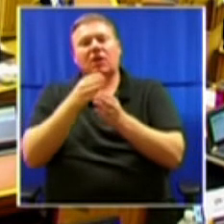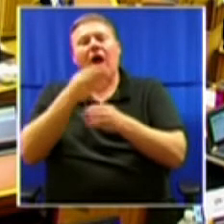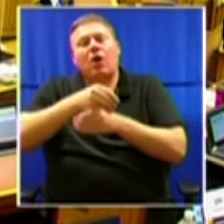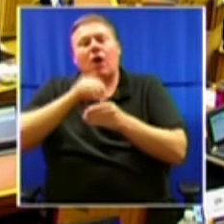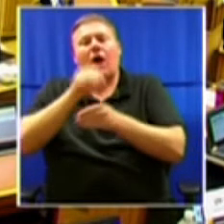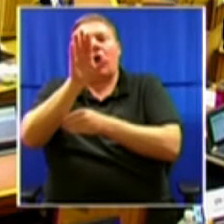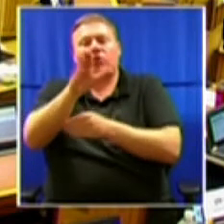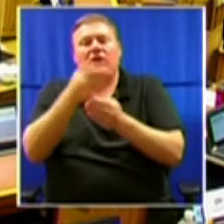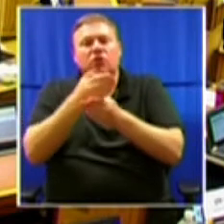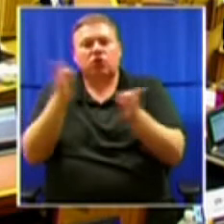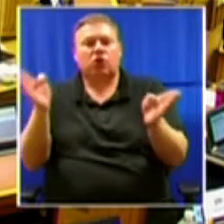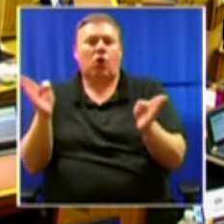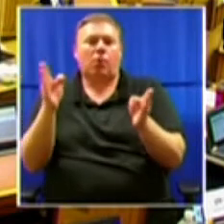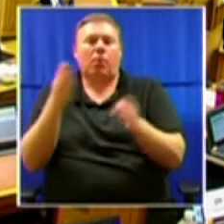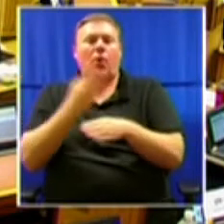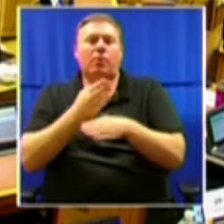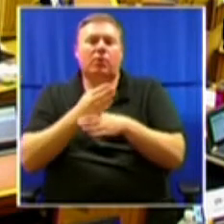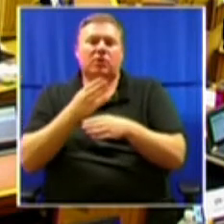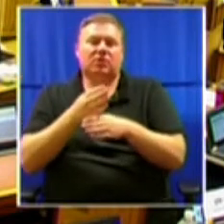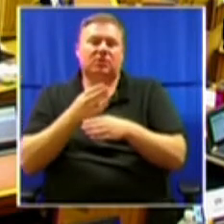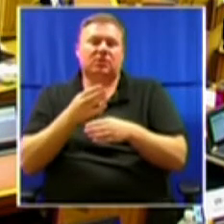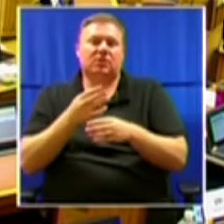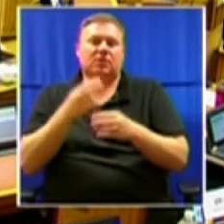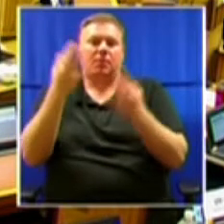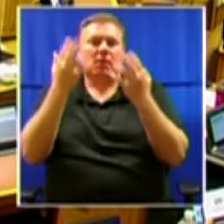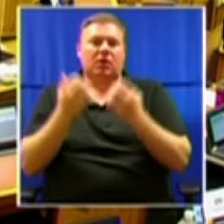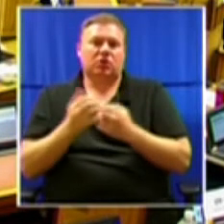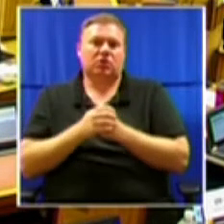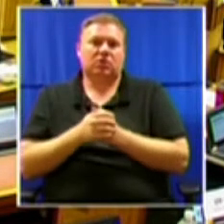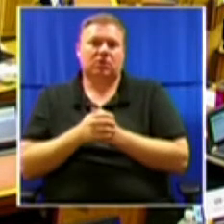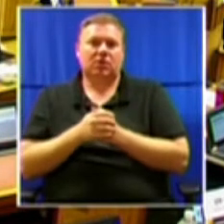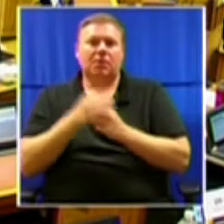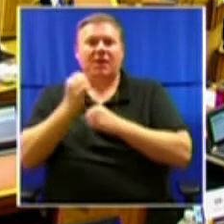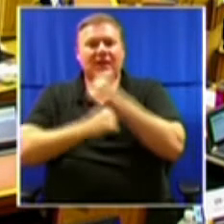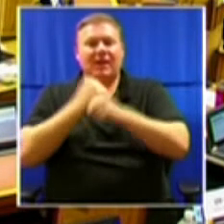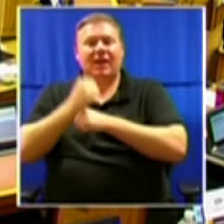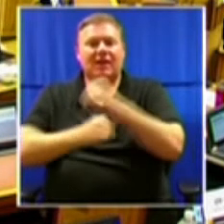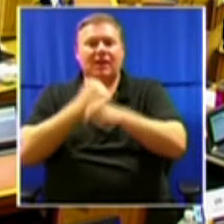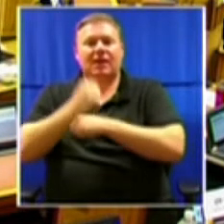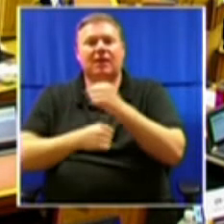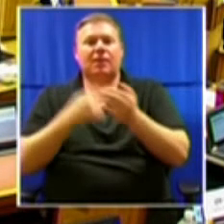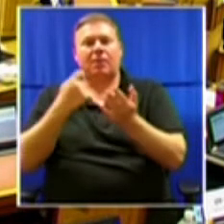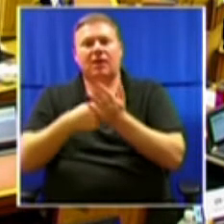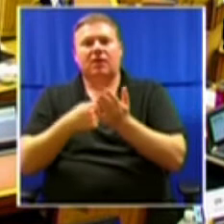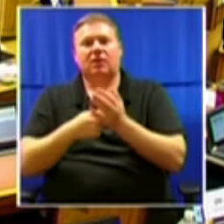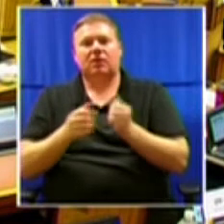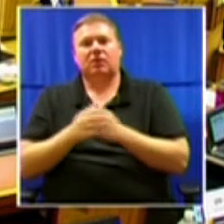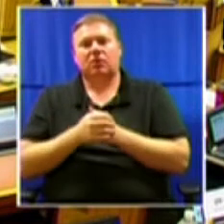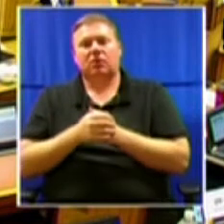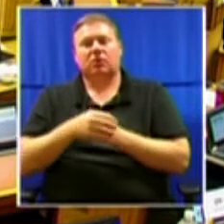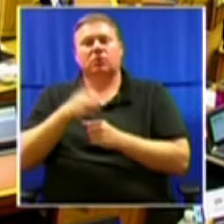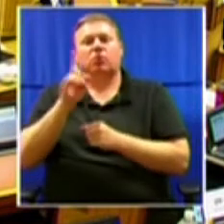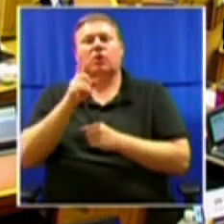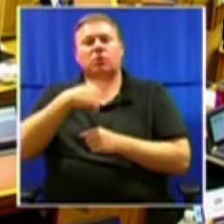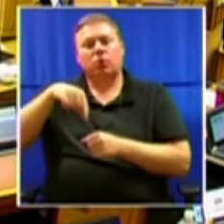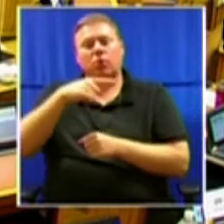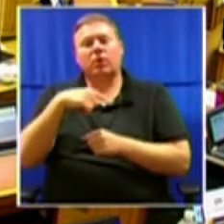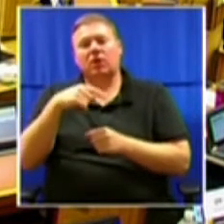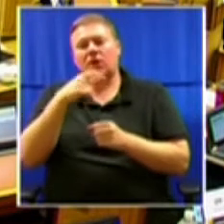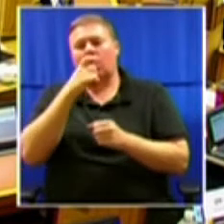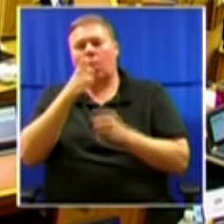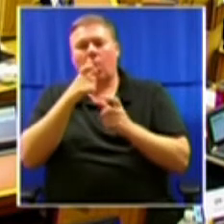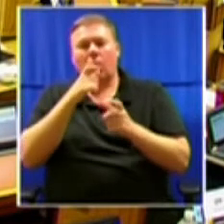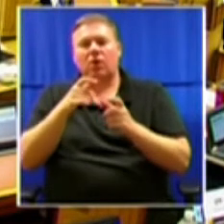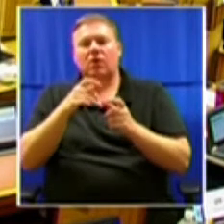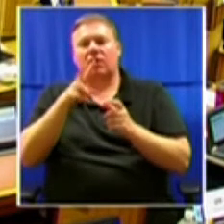fiscal budget as hosts to this Parliament on an annual basis, like in what we would call the hidden costs or the